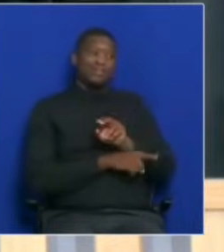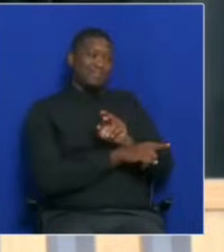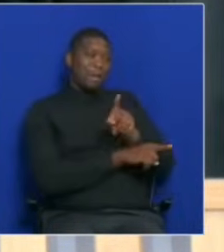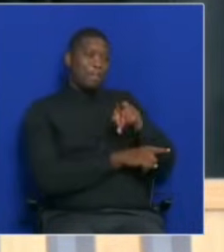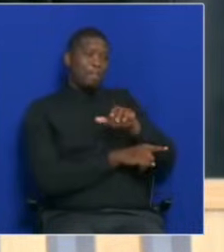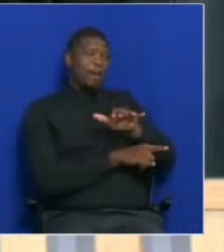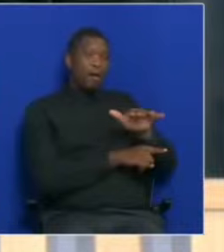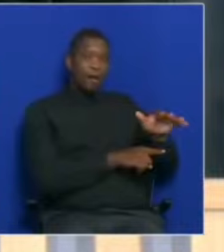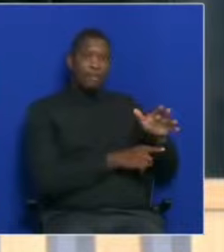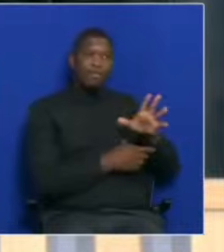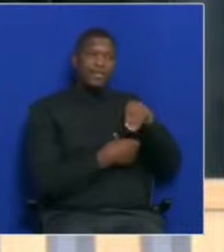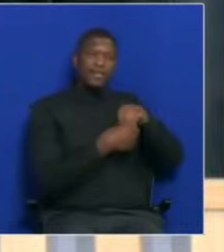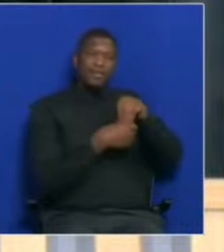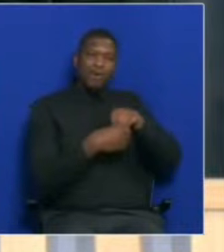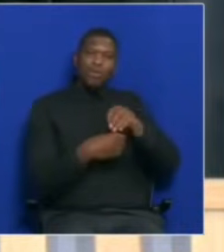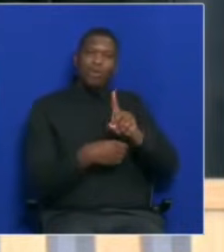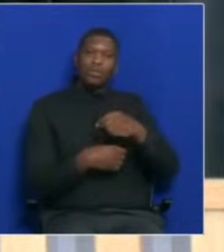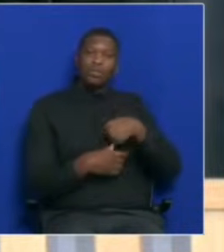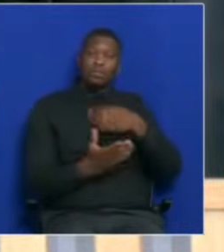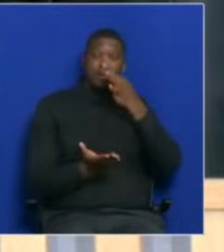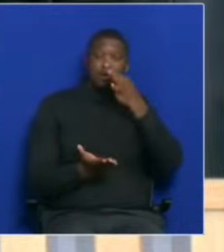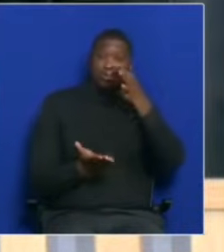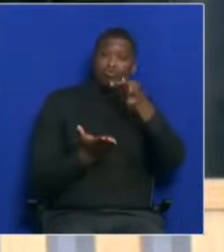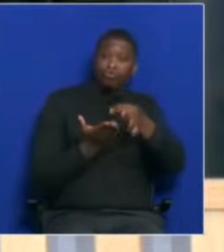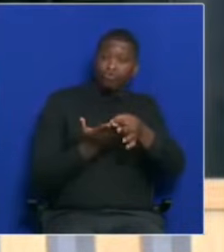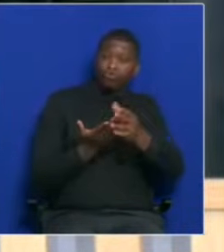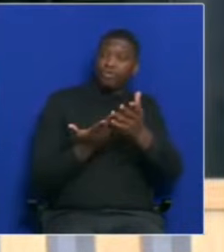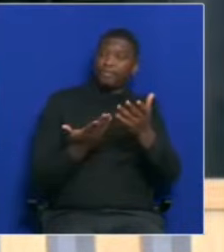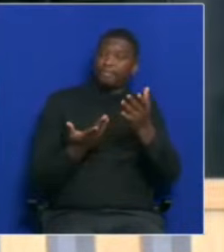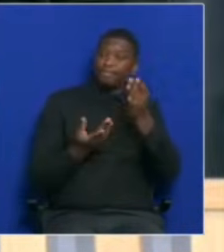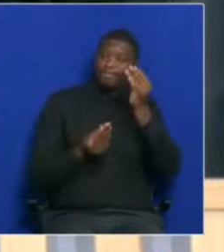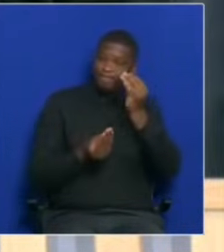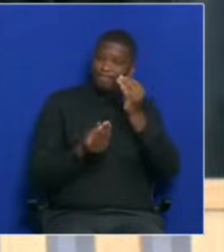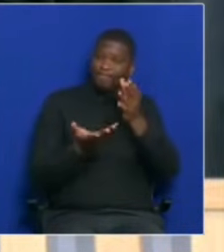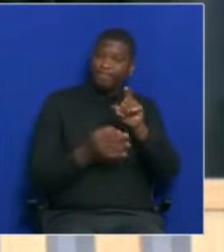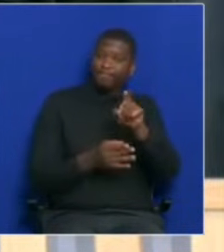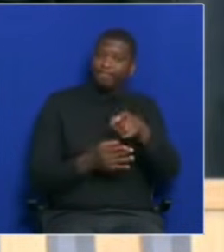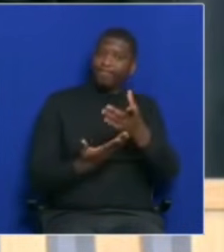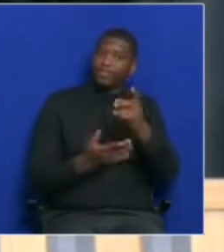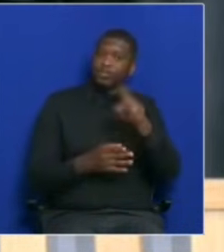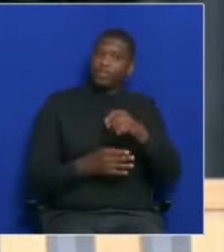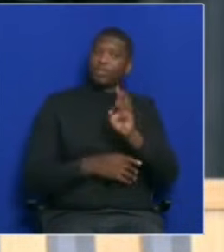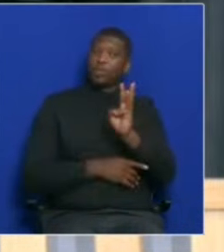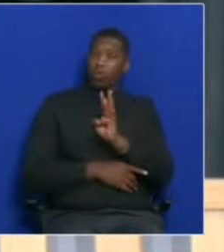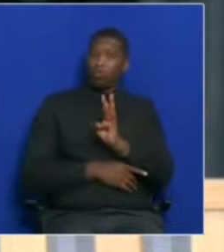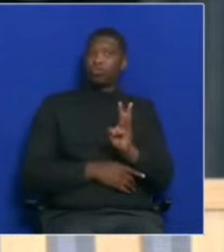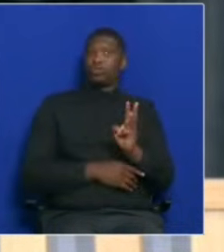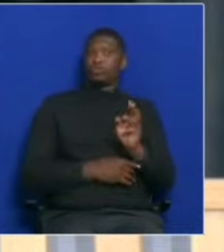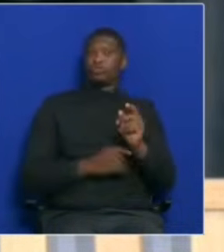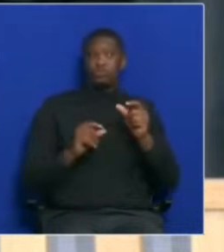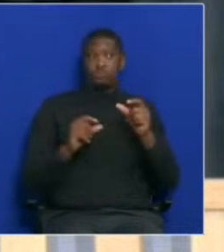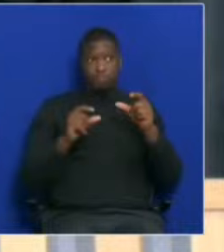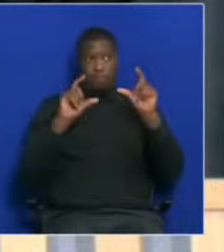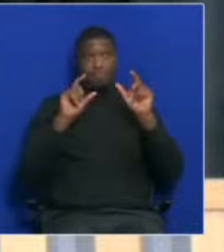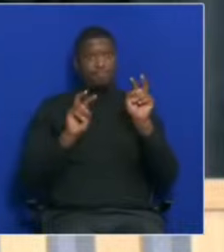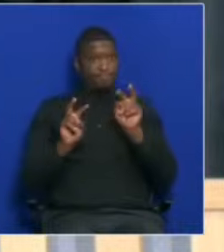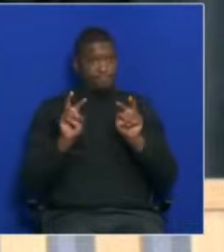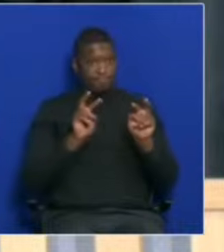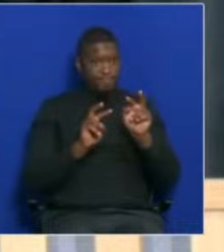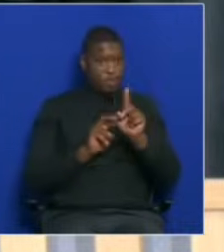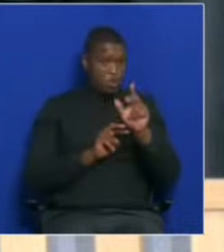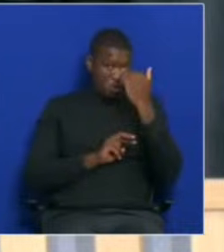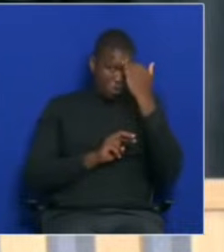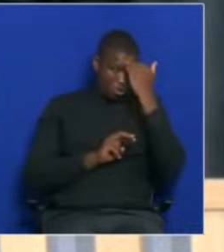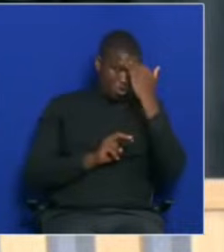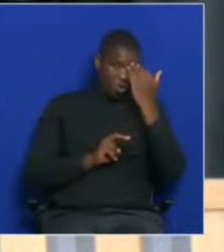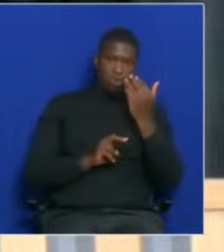know? So my suggestion would be to be cautious about, well, what we know is the outlier. Maybe it's worse than that.